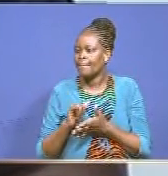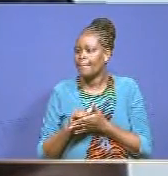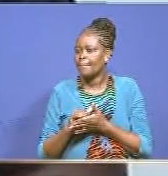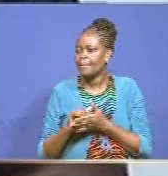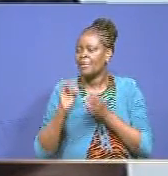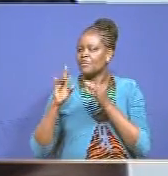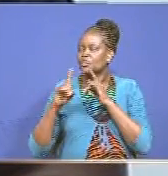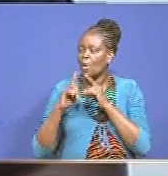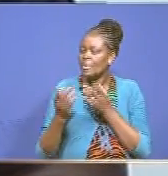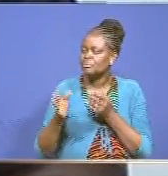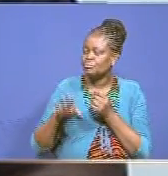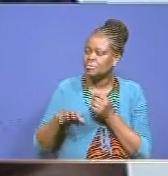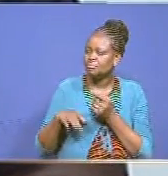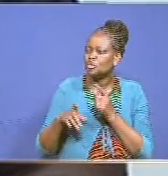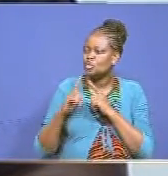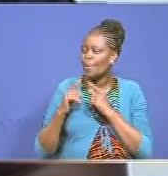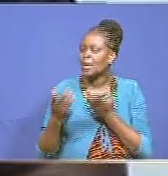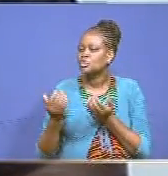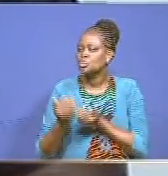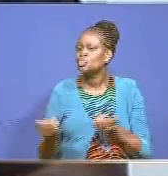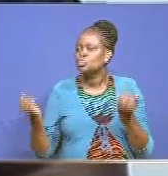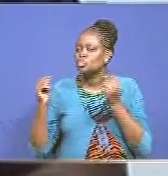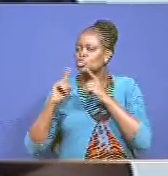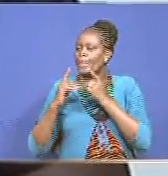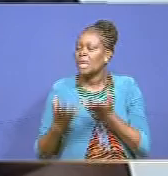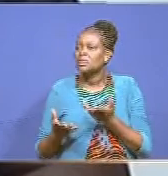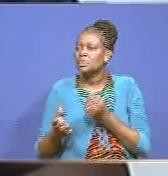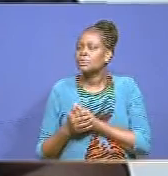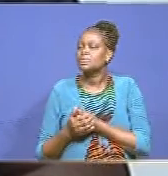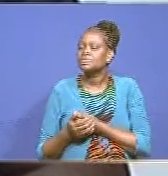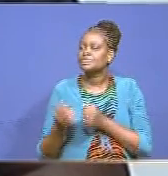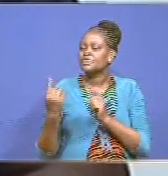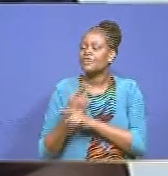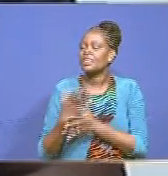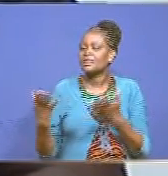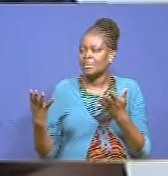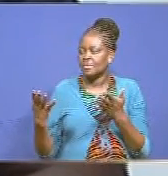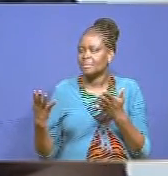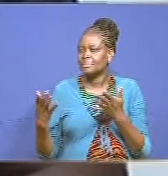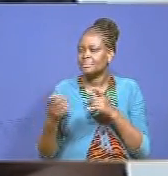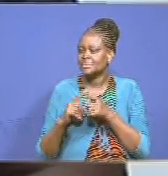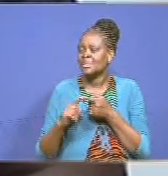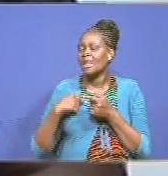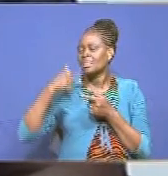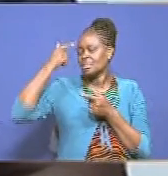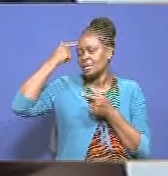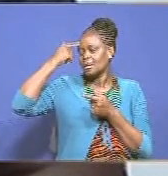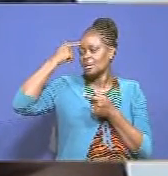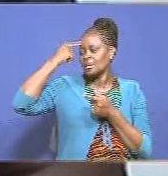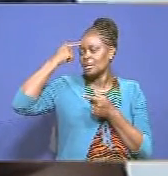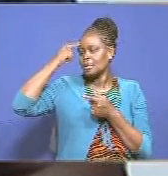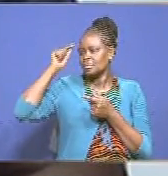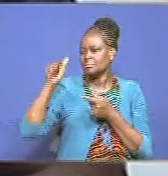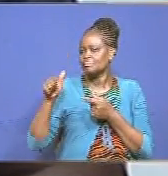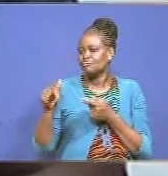don't talk about women, you don't talk about children, you're not talking about such a thing, some things, then I think